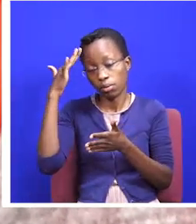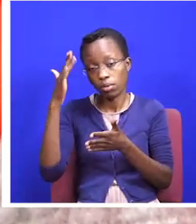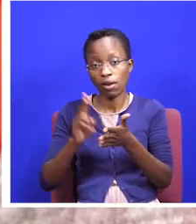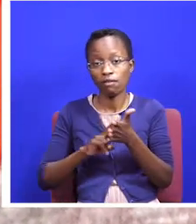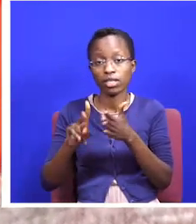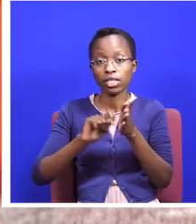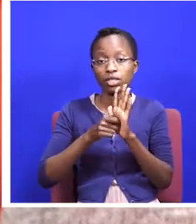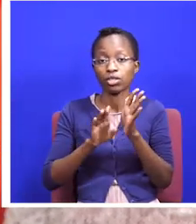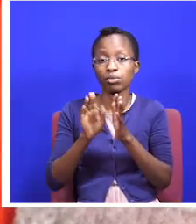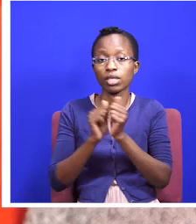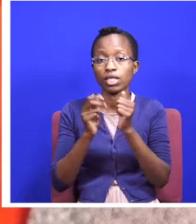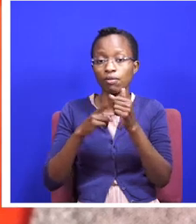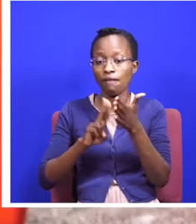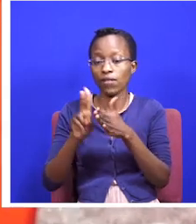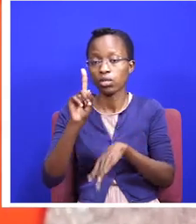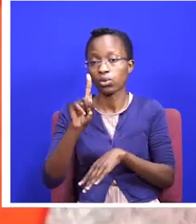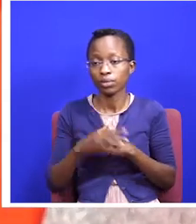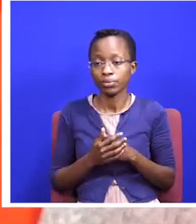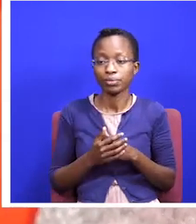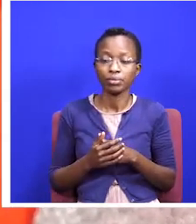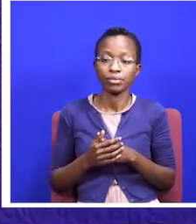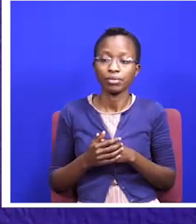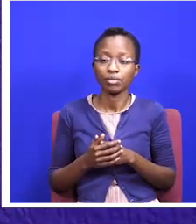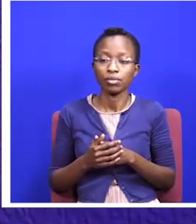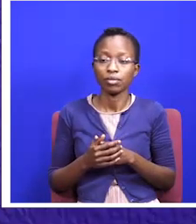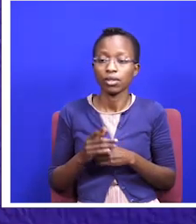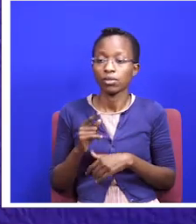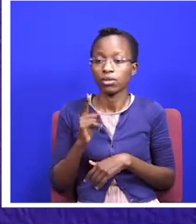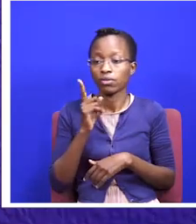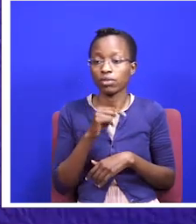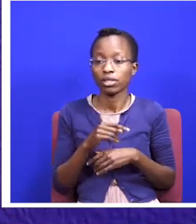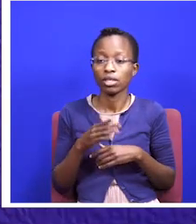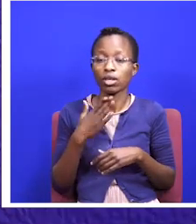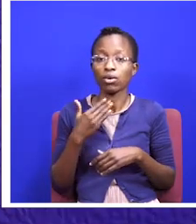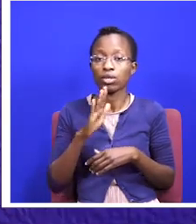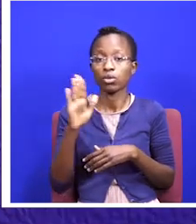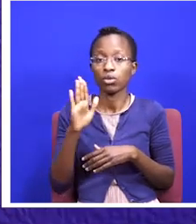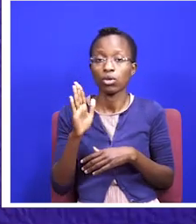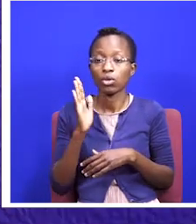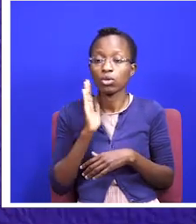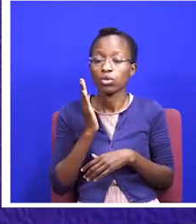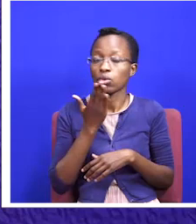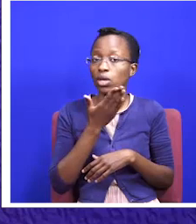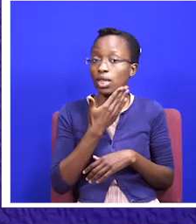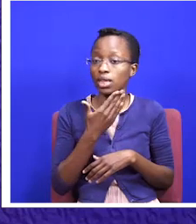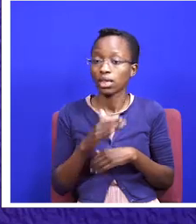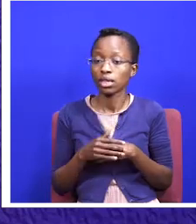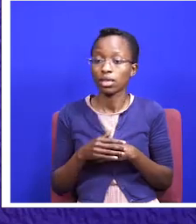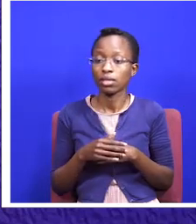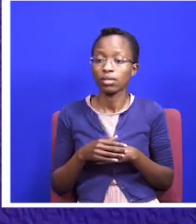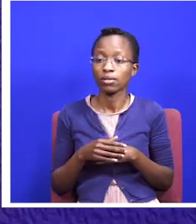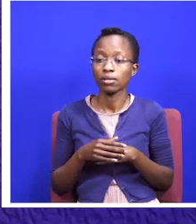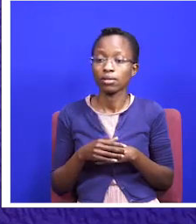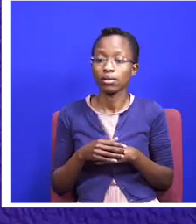verse. Genesis chapter 17, verse 1, okay? Then when you're done, I want you to color. This